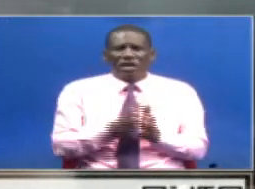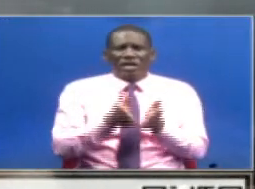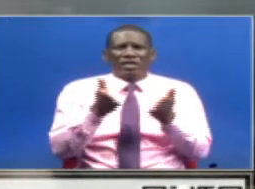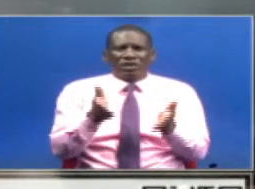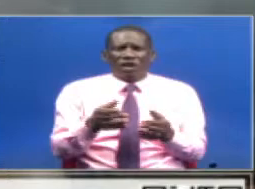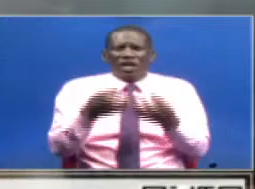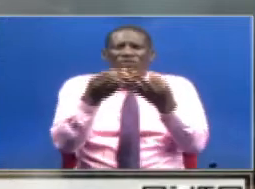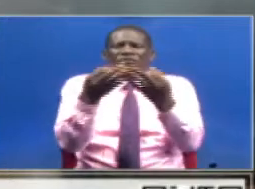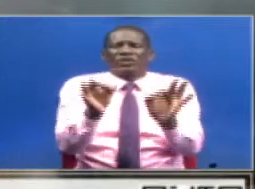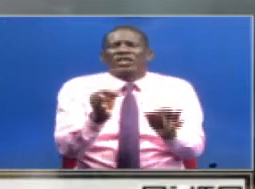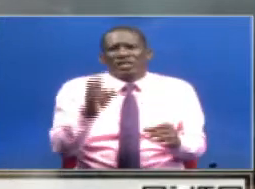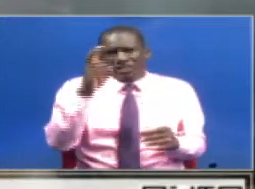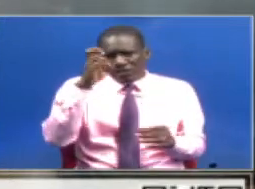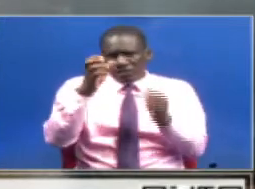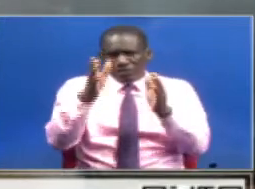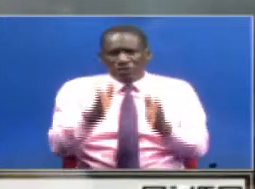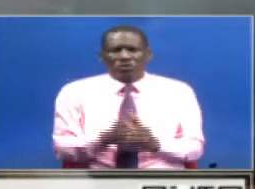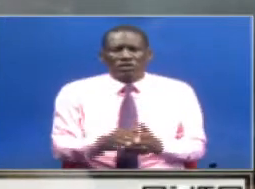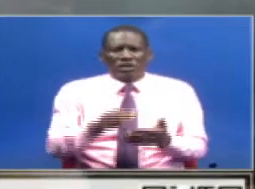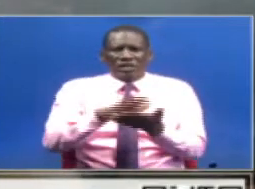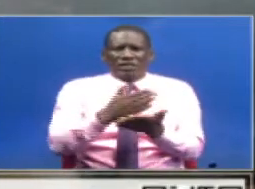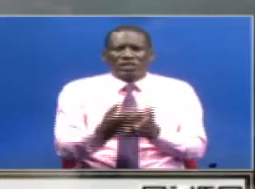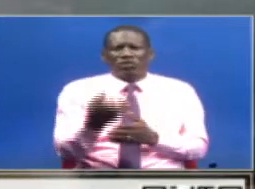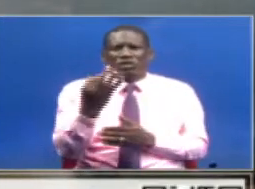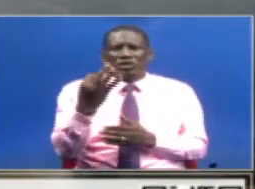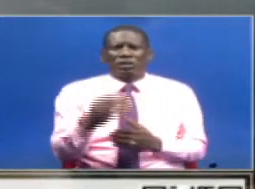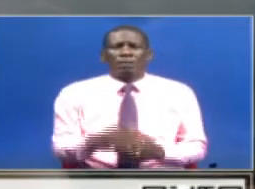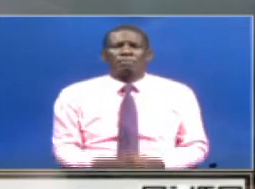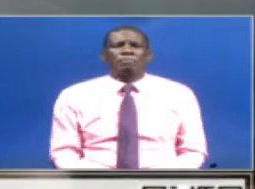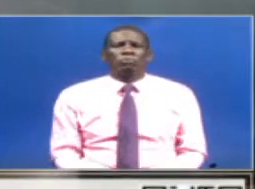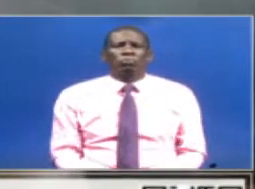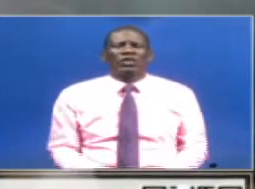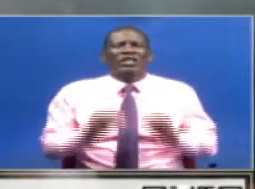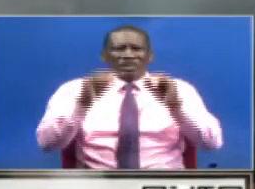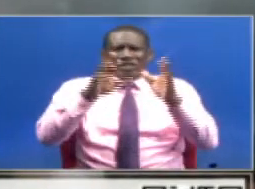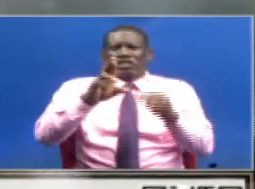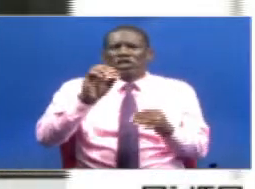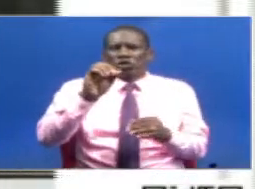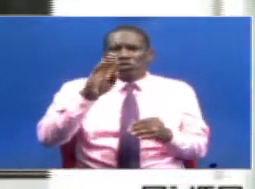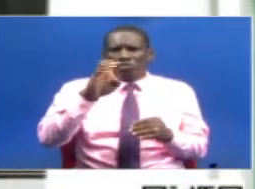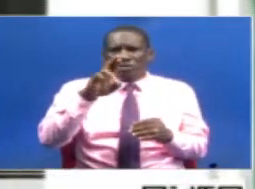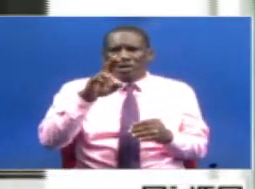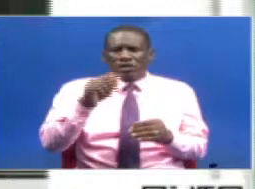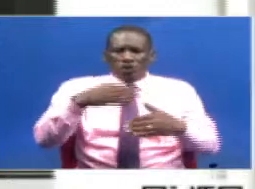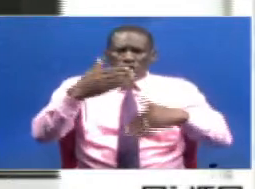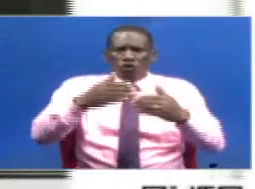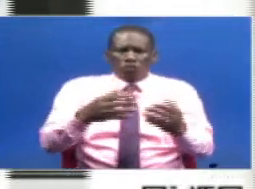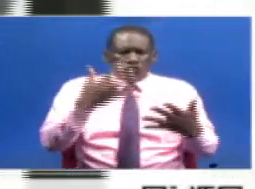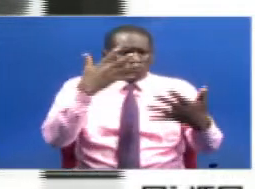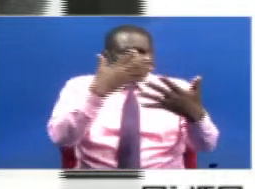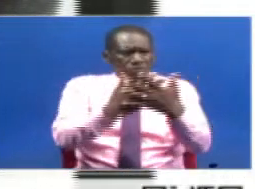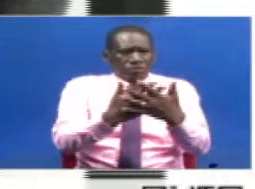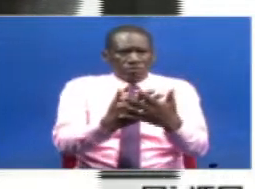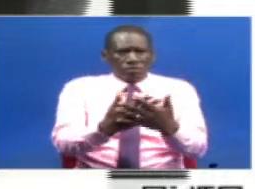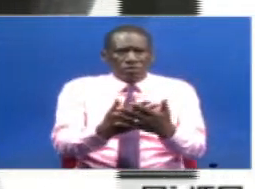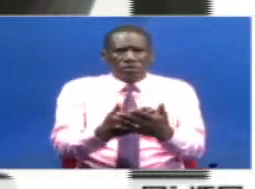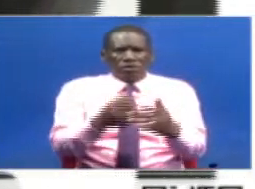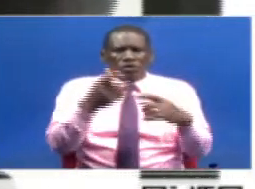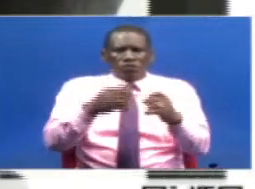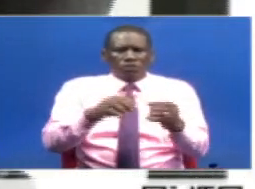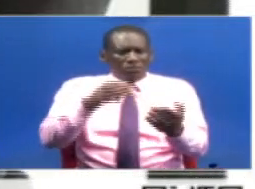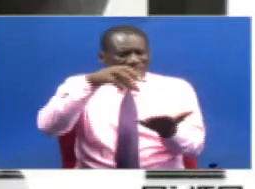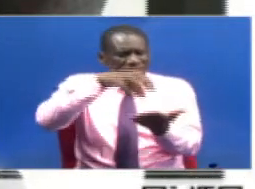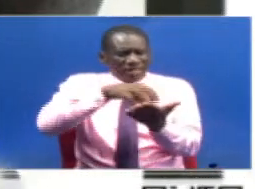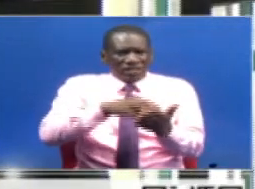acquit you, the accused person, under section 215 of the CPC. Mwalimu Robert ambaye alikuwa karibu kufungwa jela kulingana na mashtaka